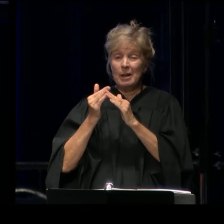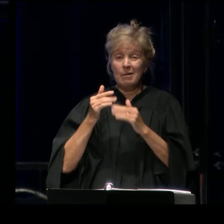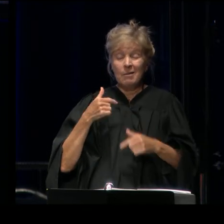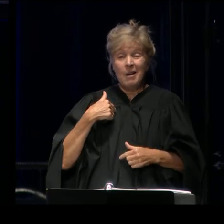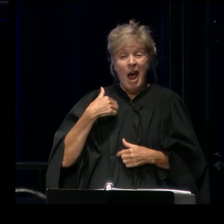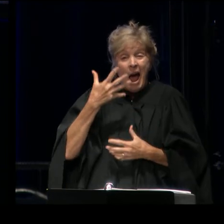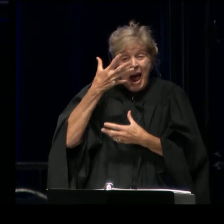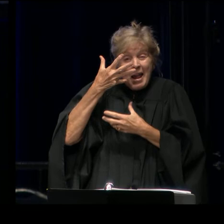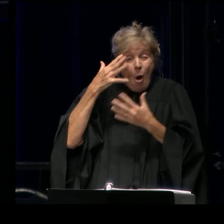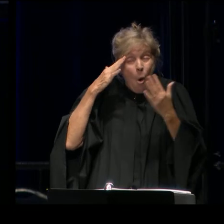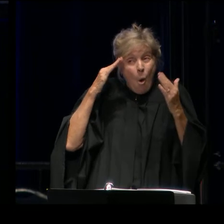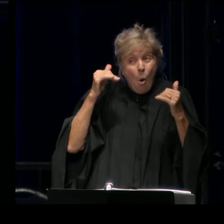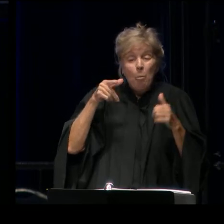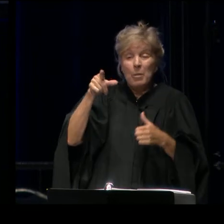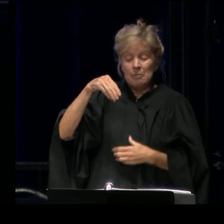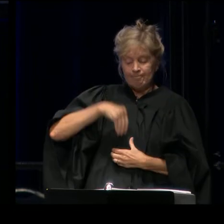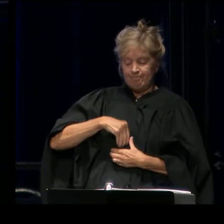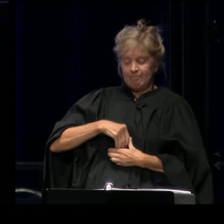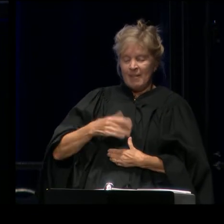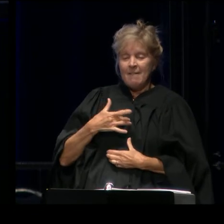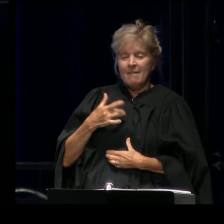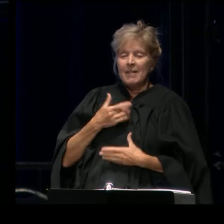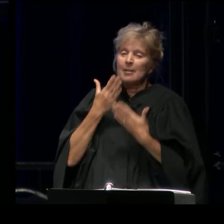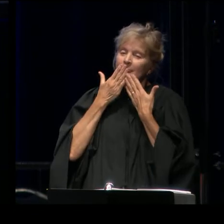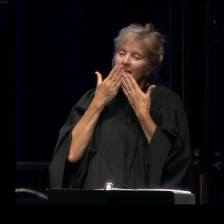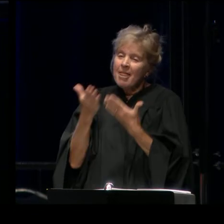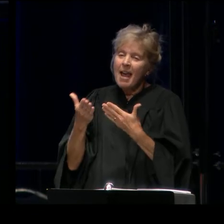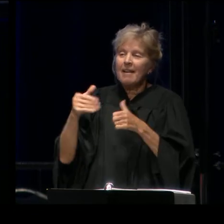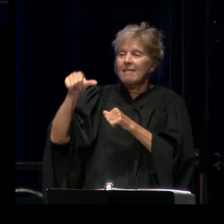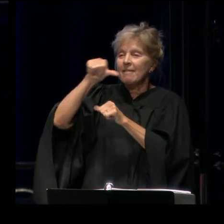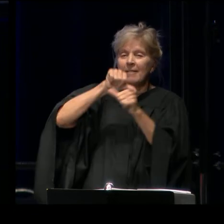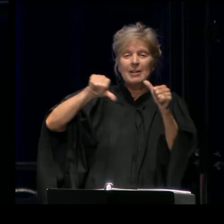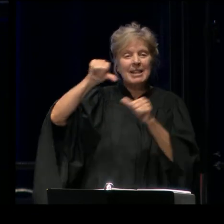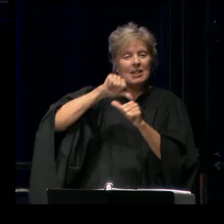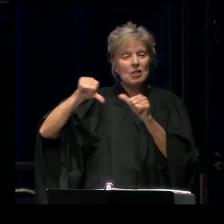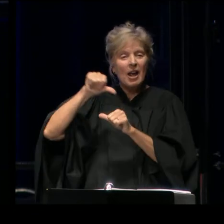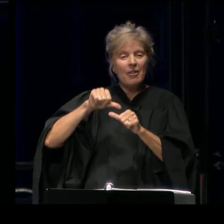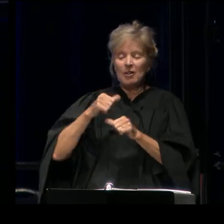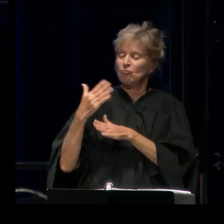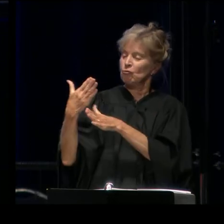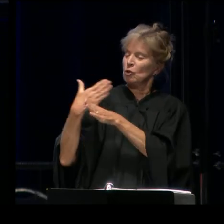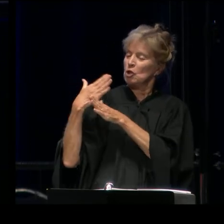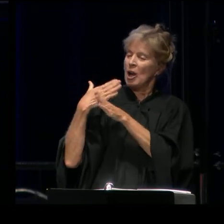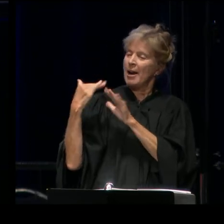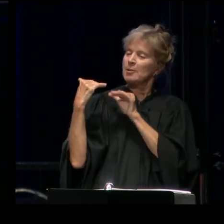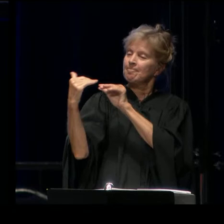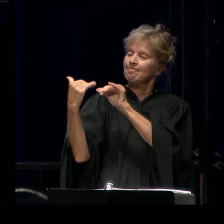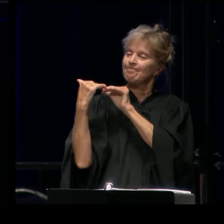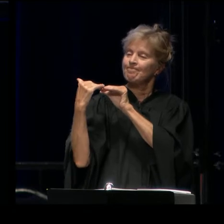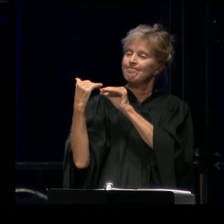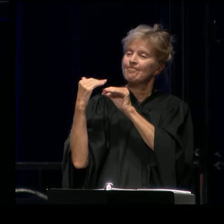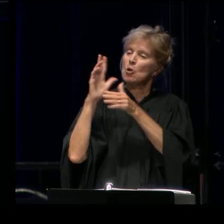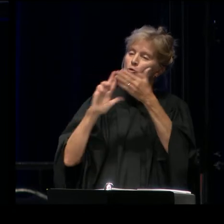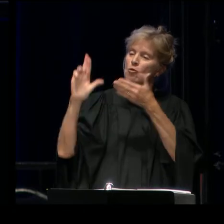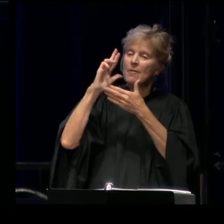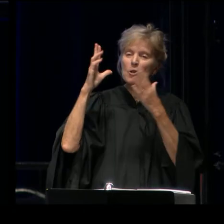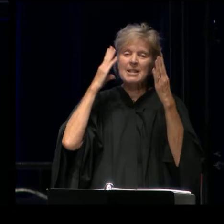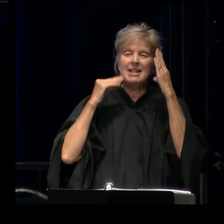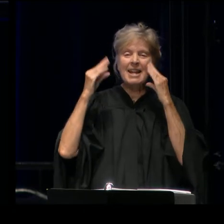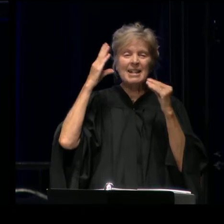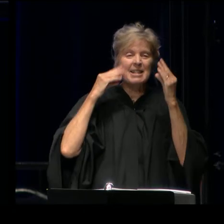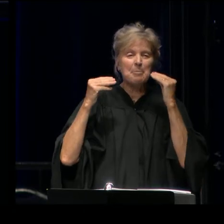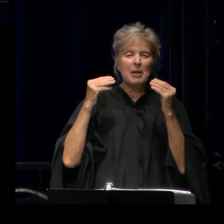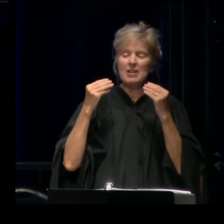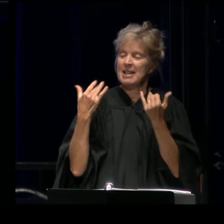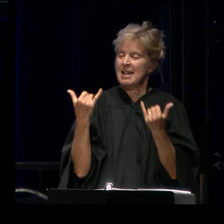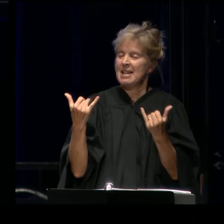grateful for each other. You have shared a university experience that forges